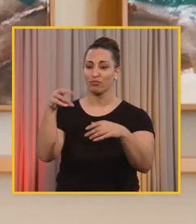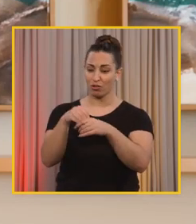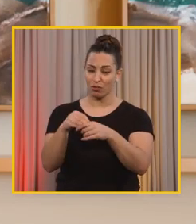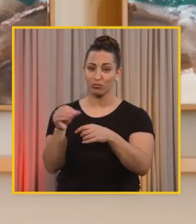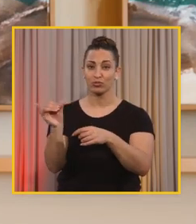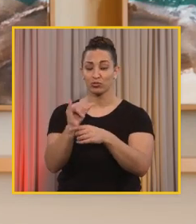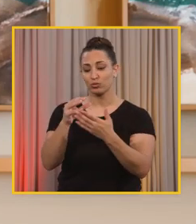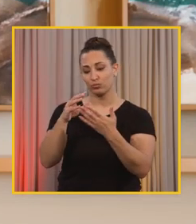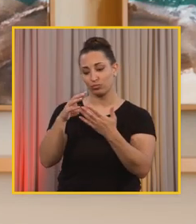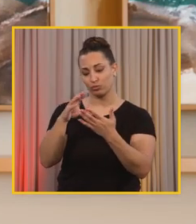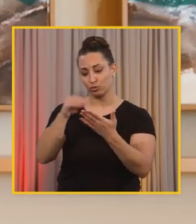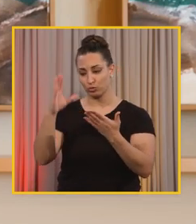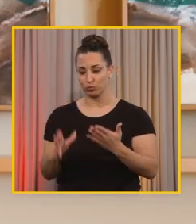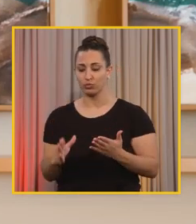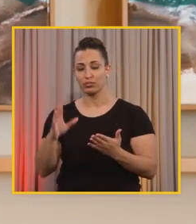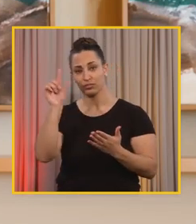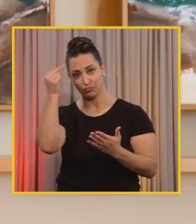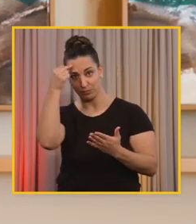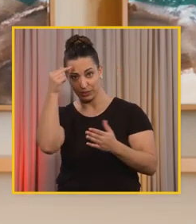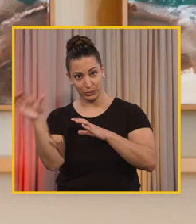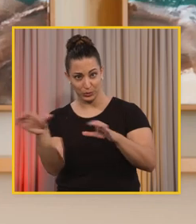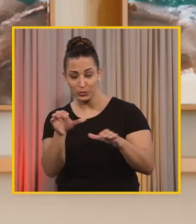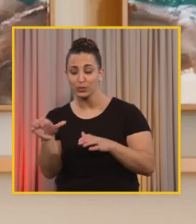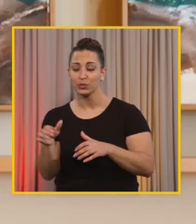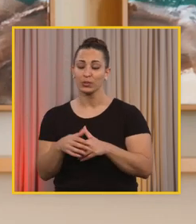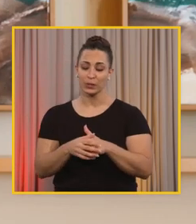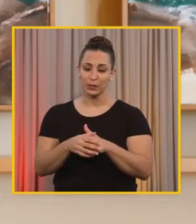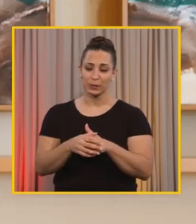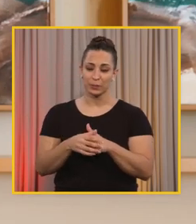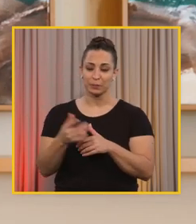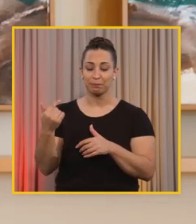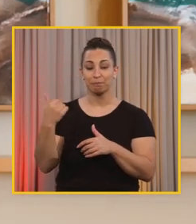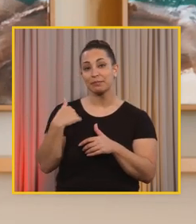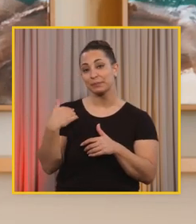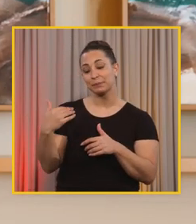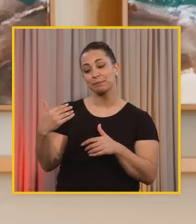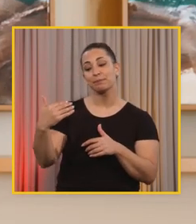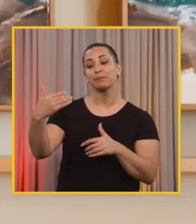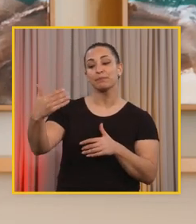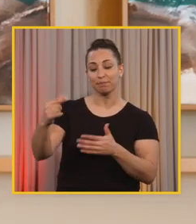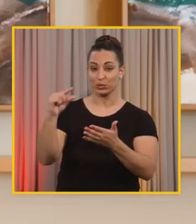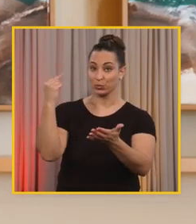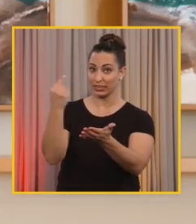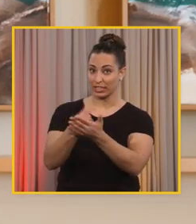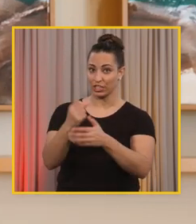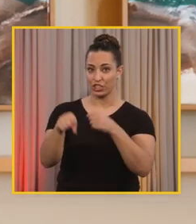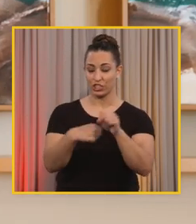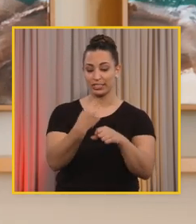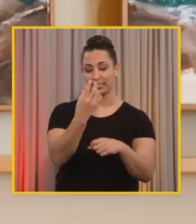government activities. At my graduation in